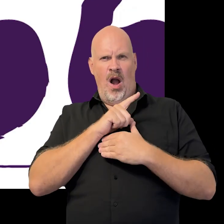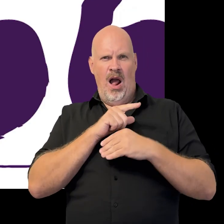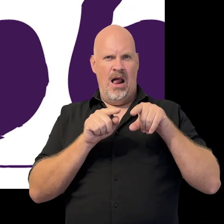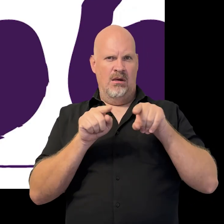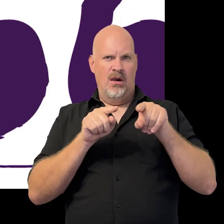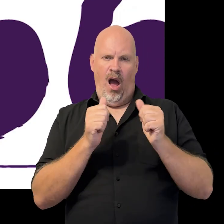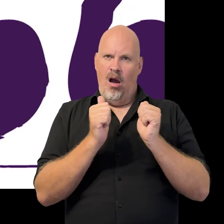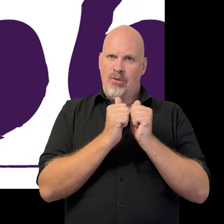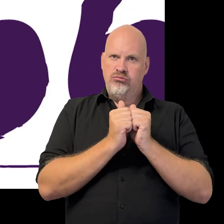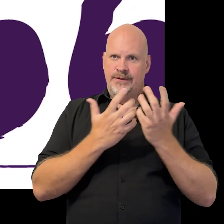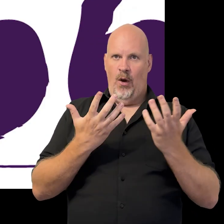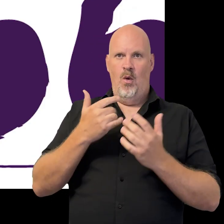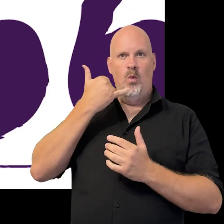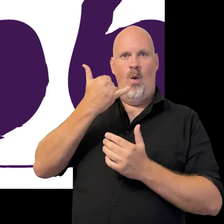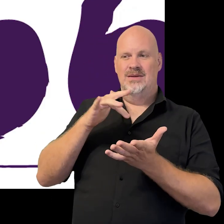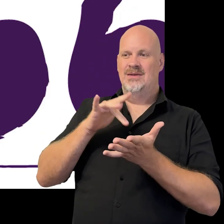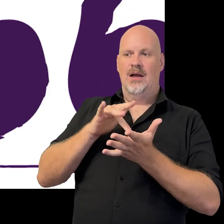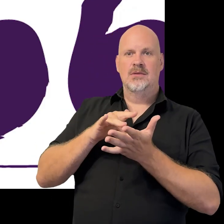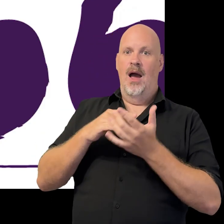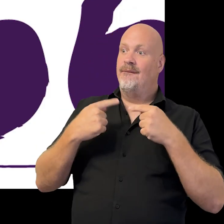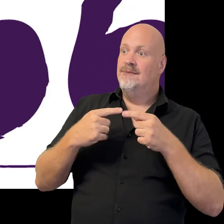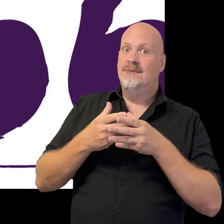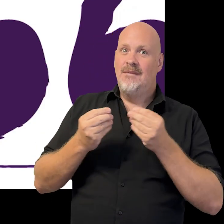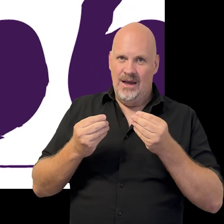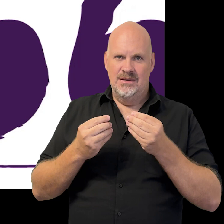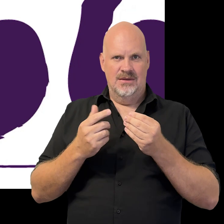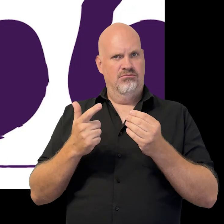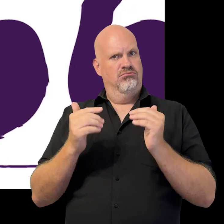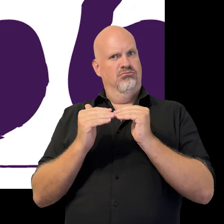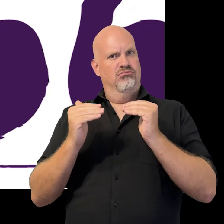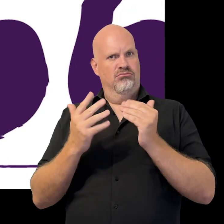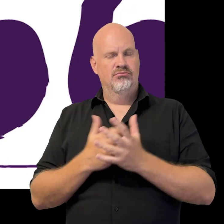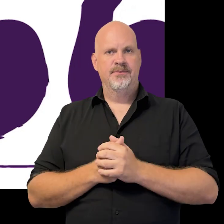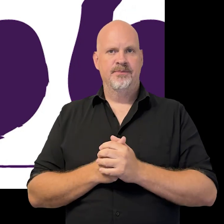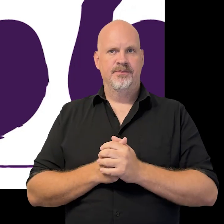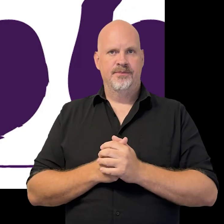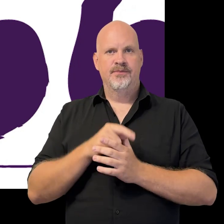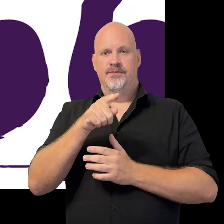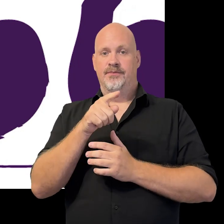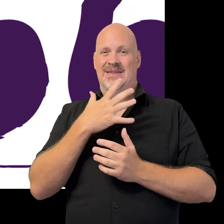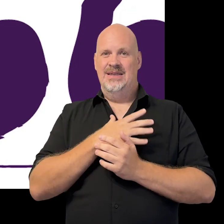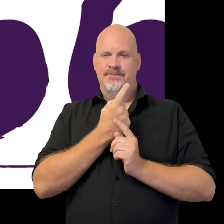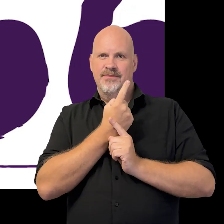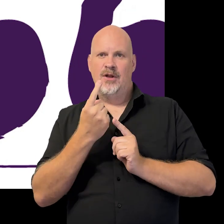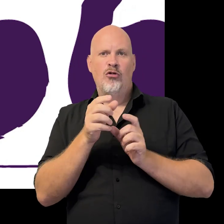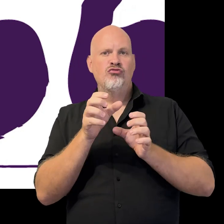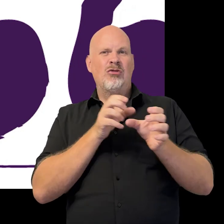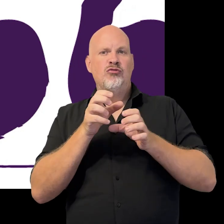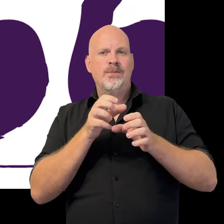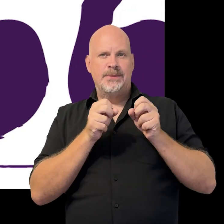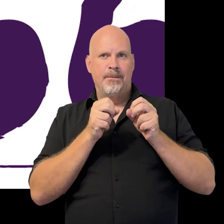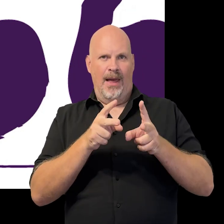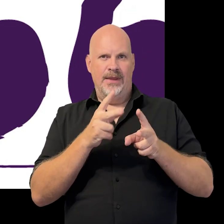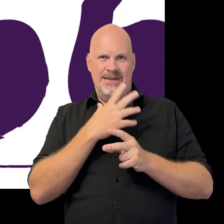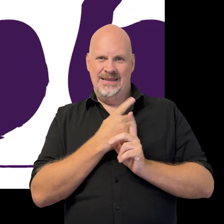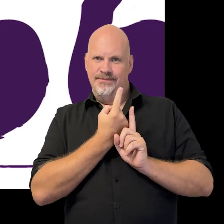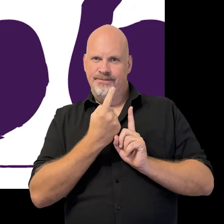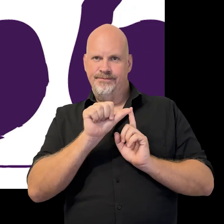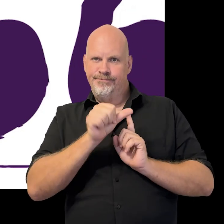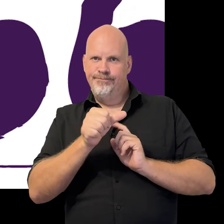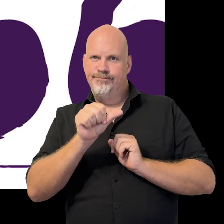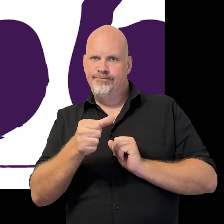upon the research included within your research report. And finally, then you will need